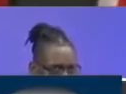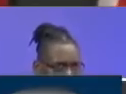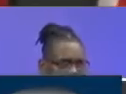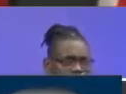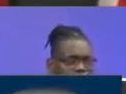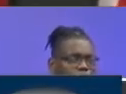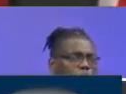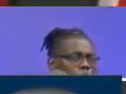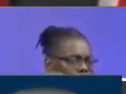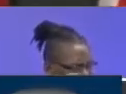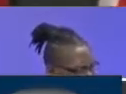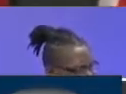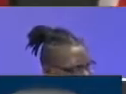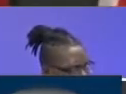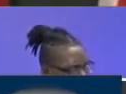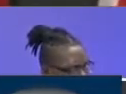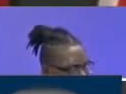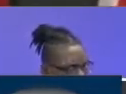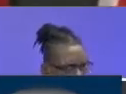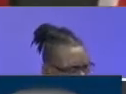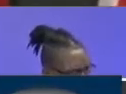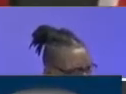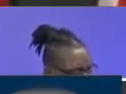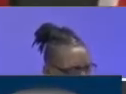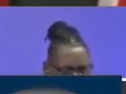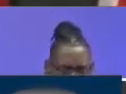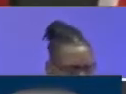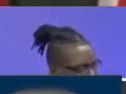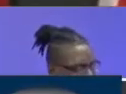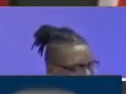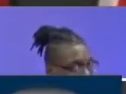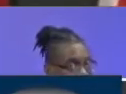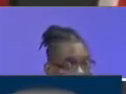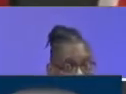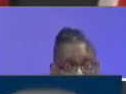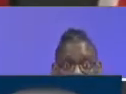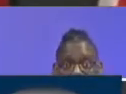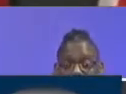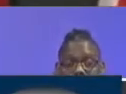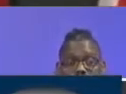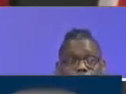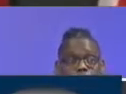persons to work remotely so as not to have to comply.